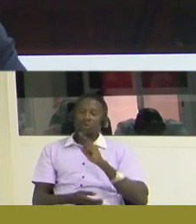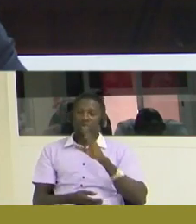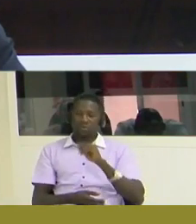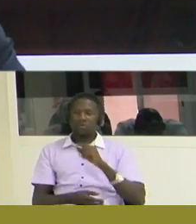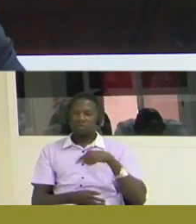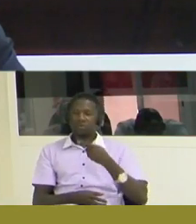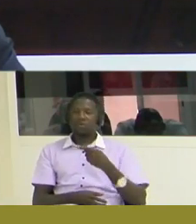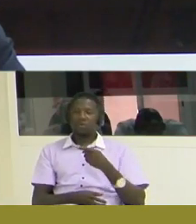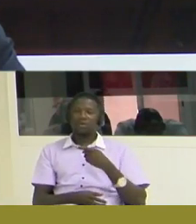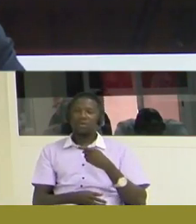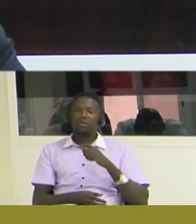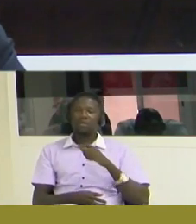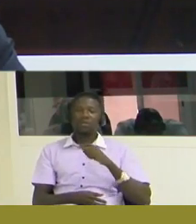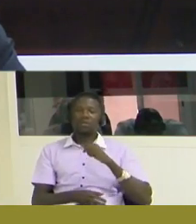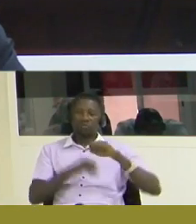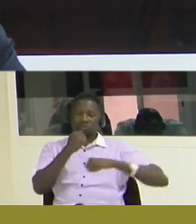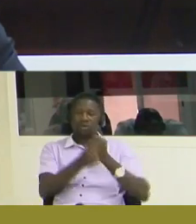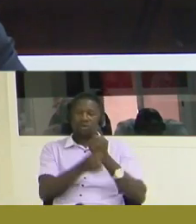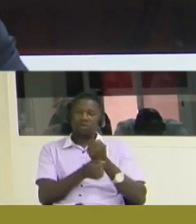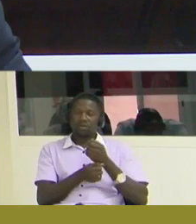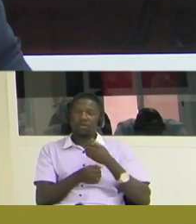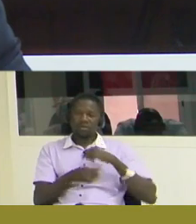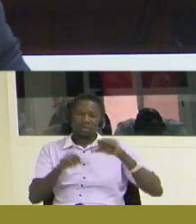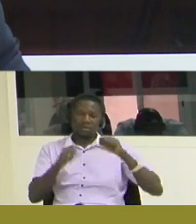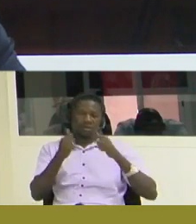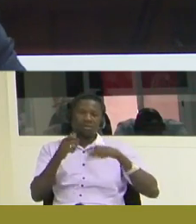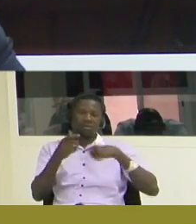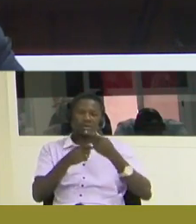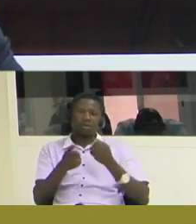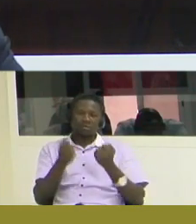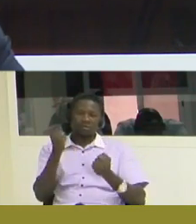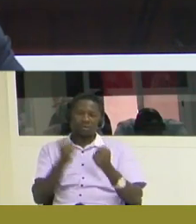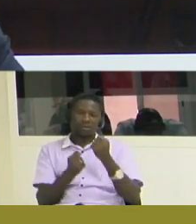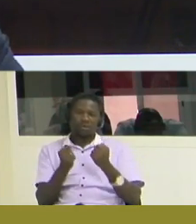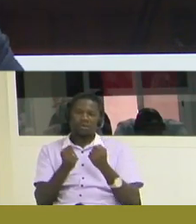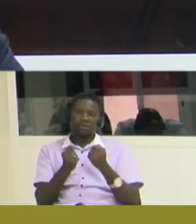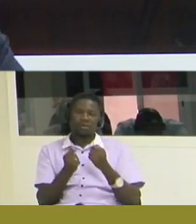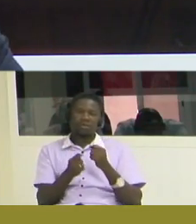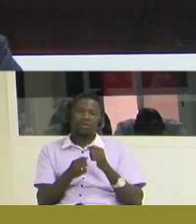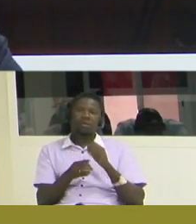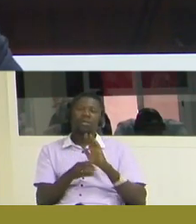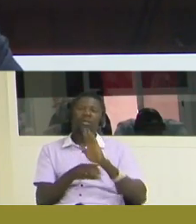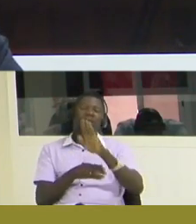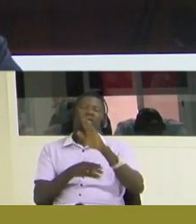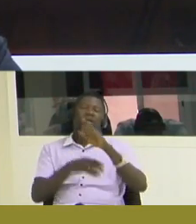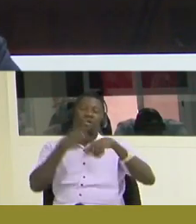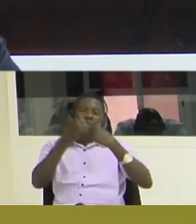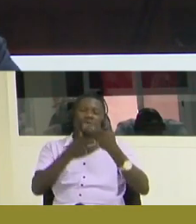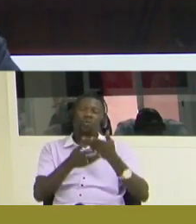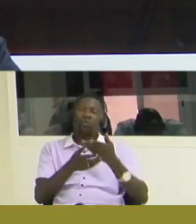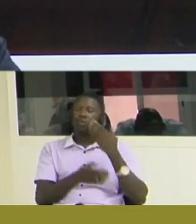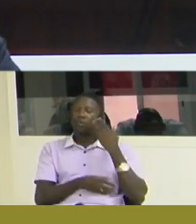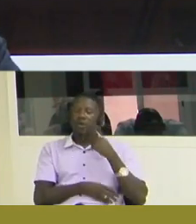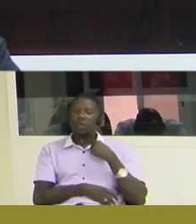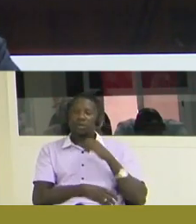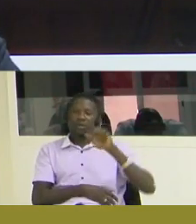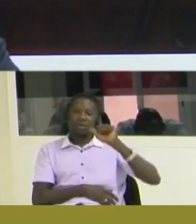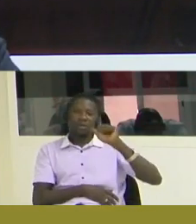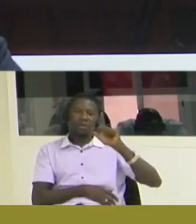regarding her vehicle later on when Alan Guam was